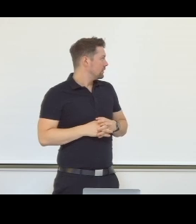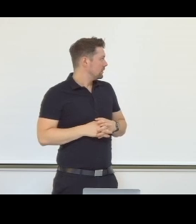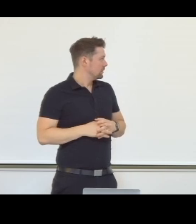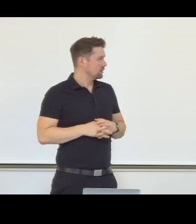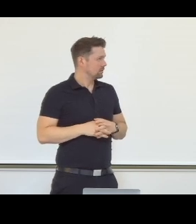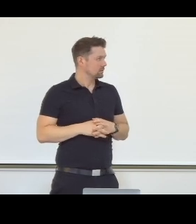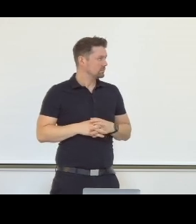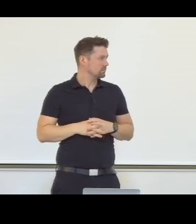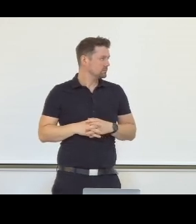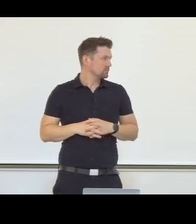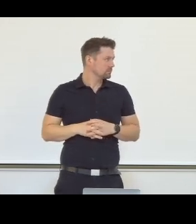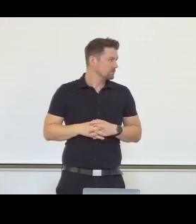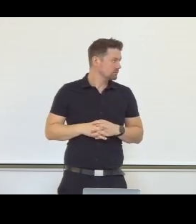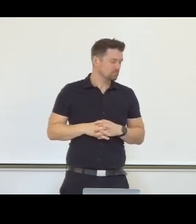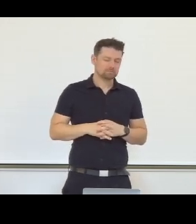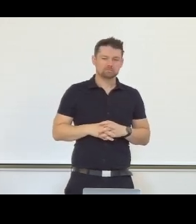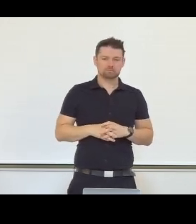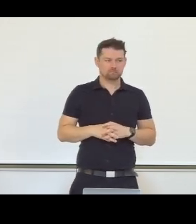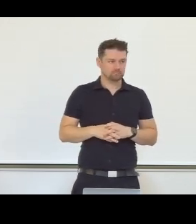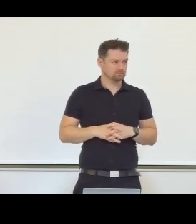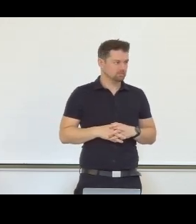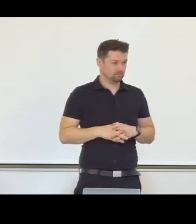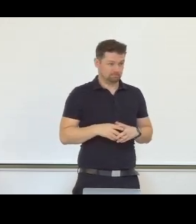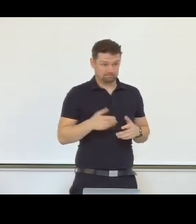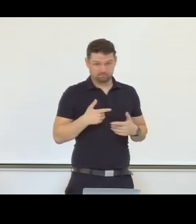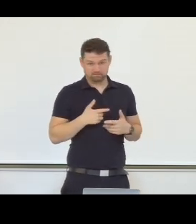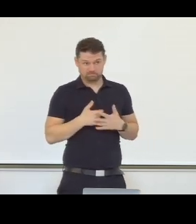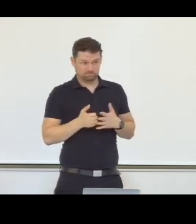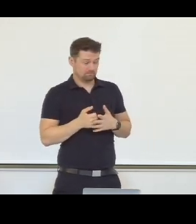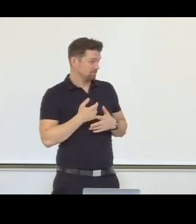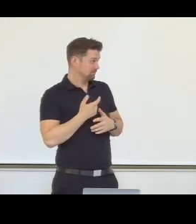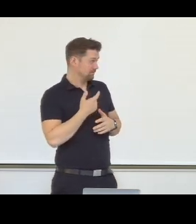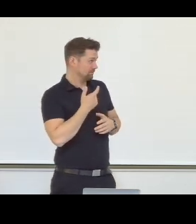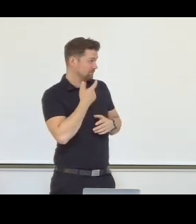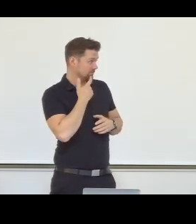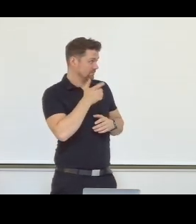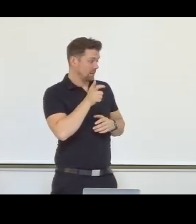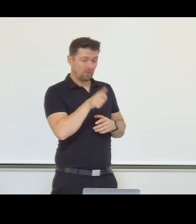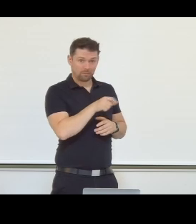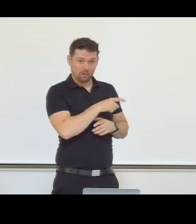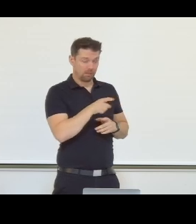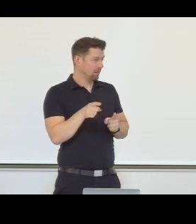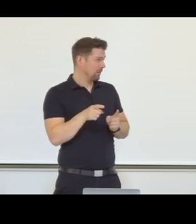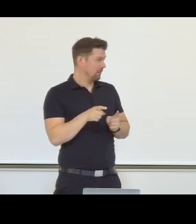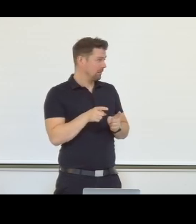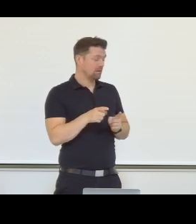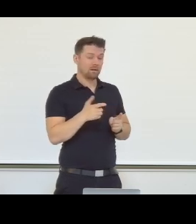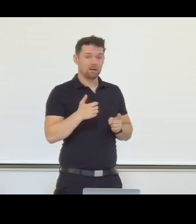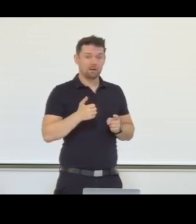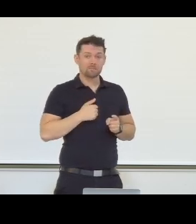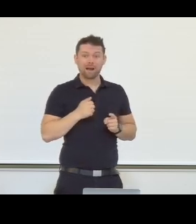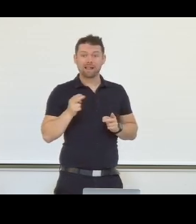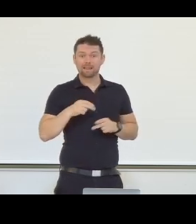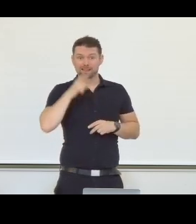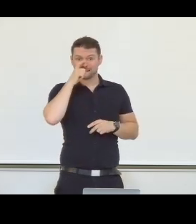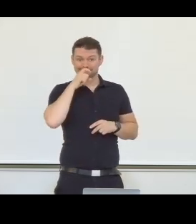things, something I tell people who goes to Antarctica for a winter over. My little sister did something